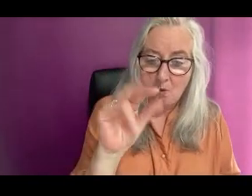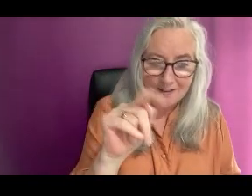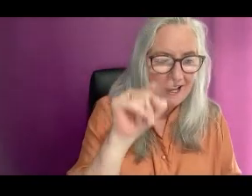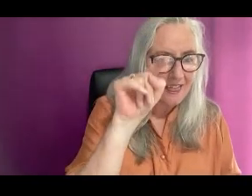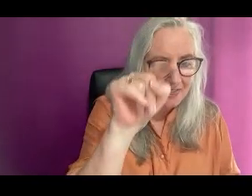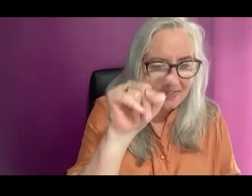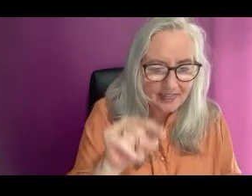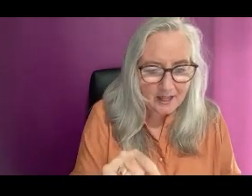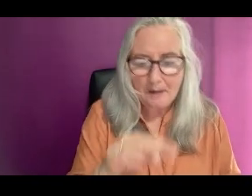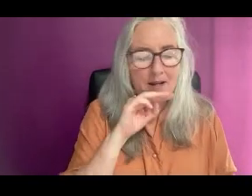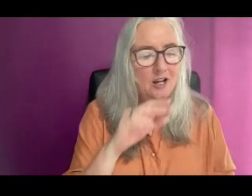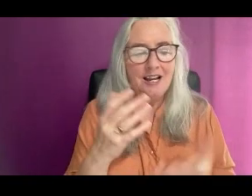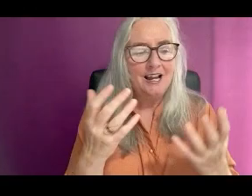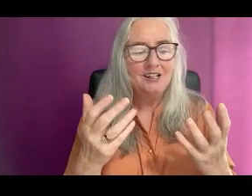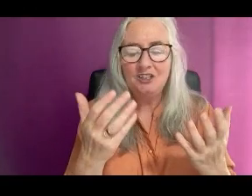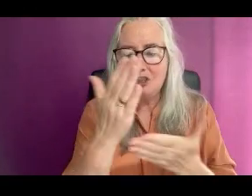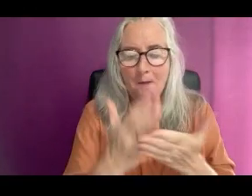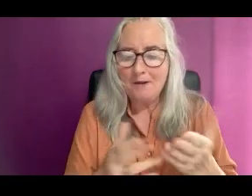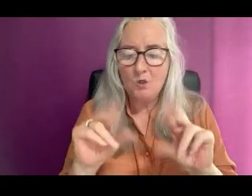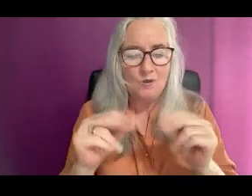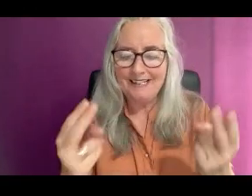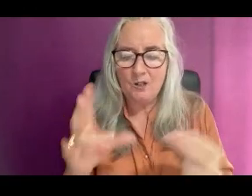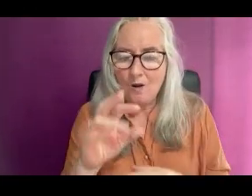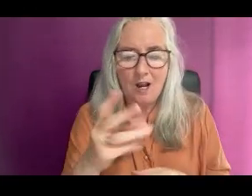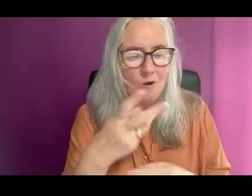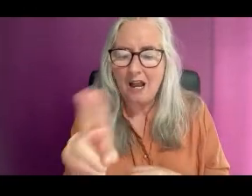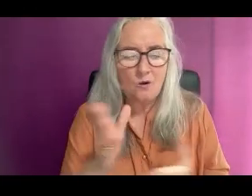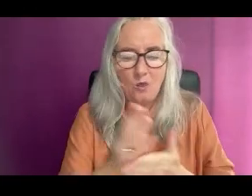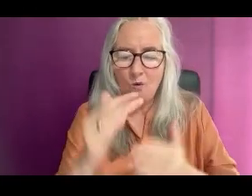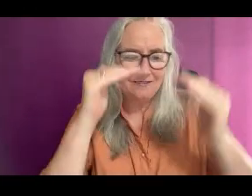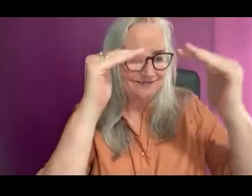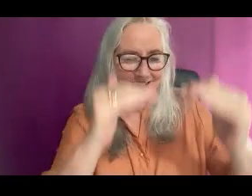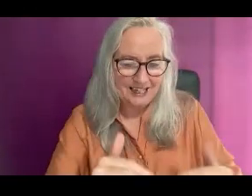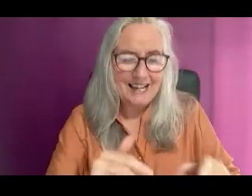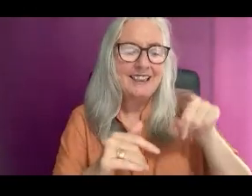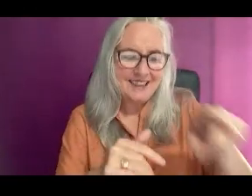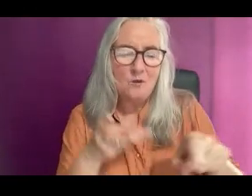that require no quotes anymore. Okay, I won't go through this now. Again, it'll be shared.